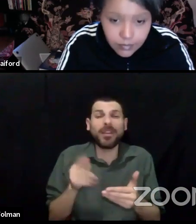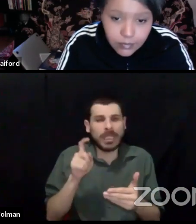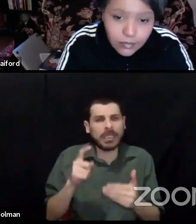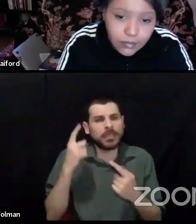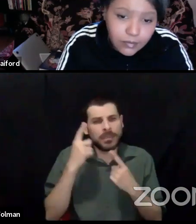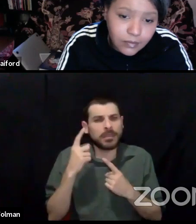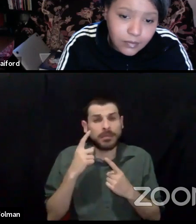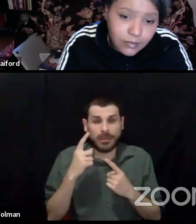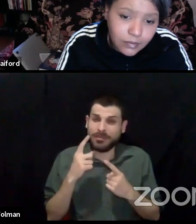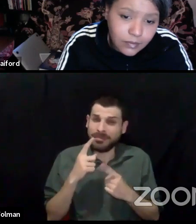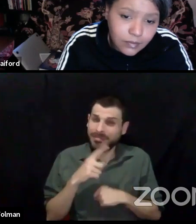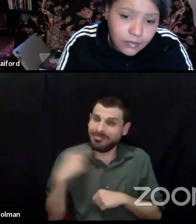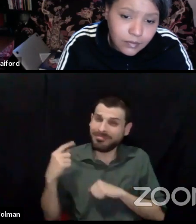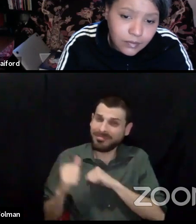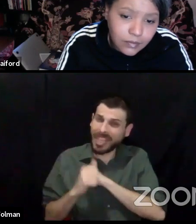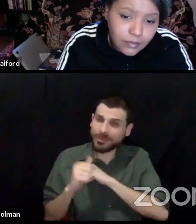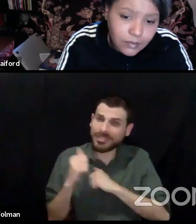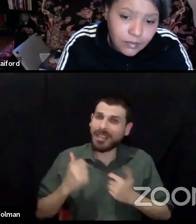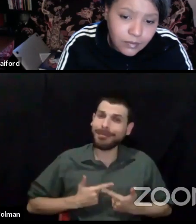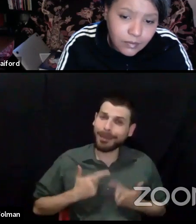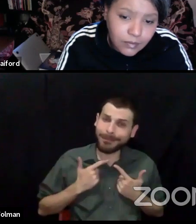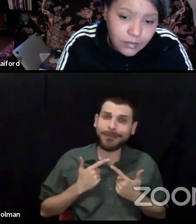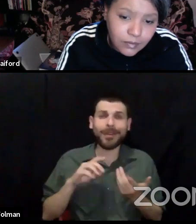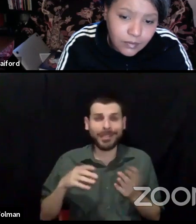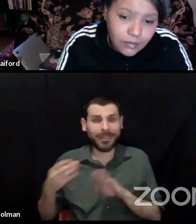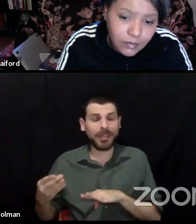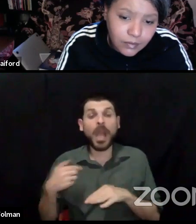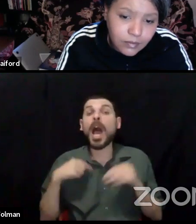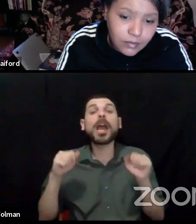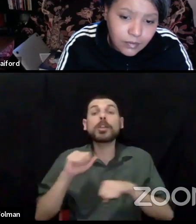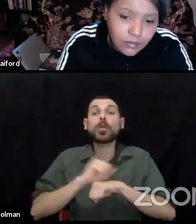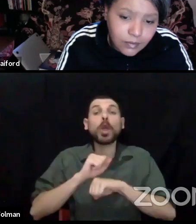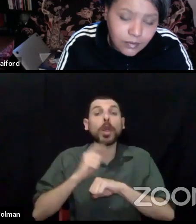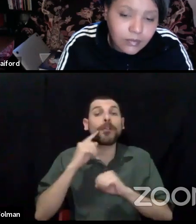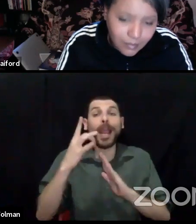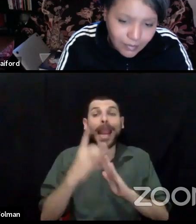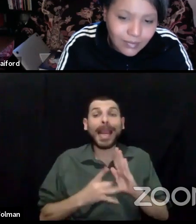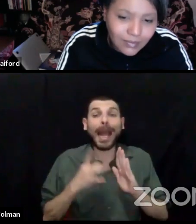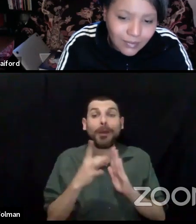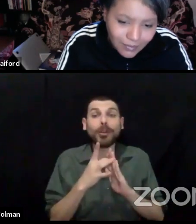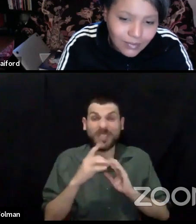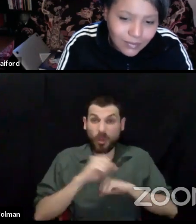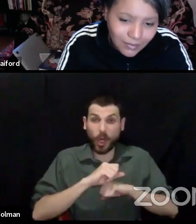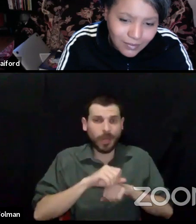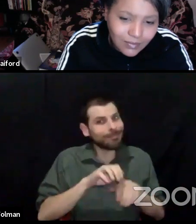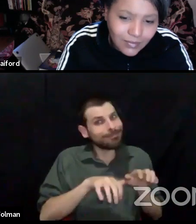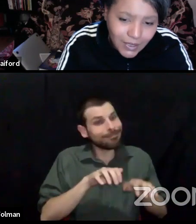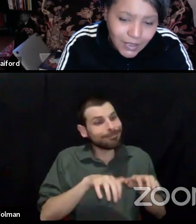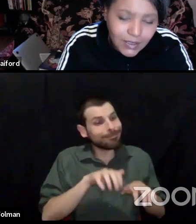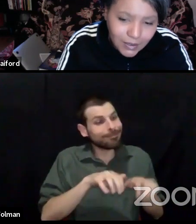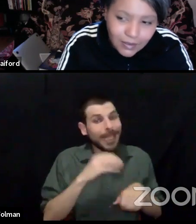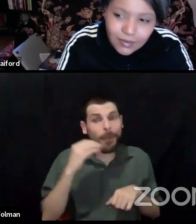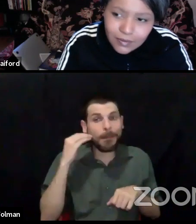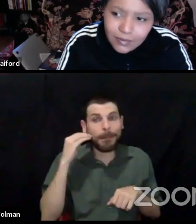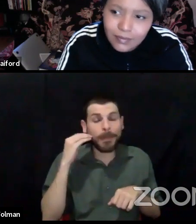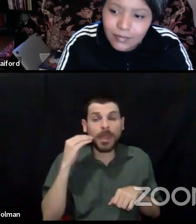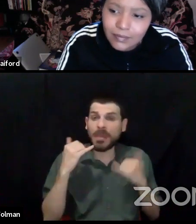I can get 8 hours of work done from my computer at home in